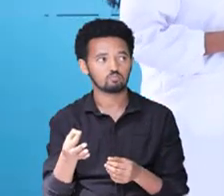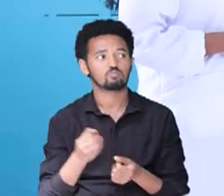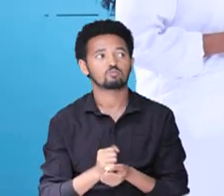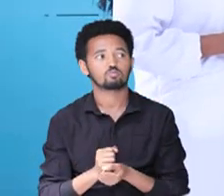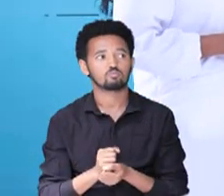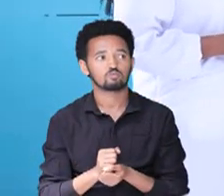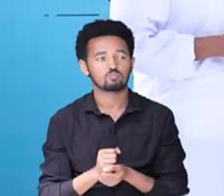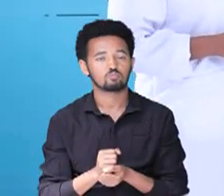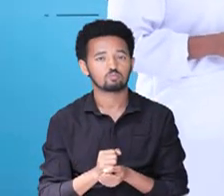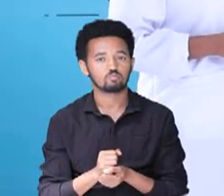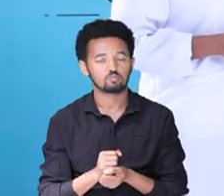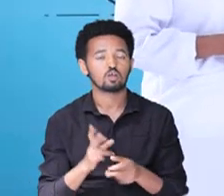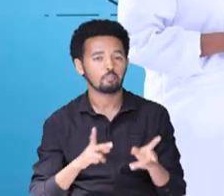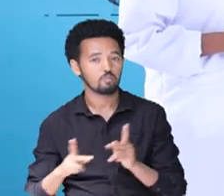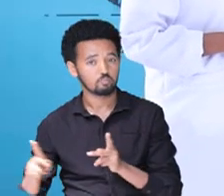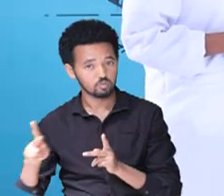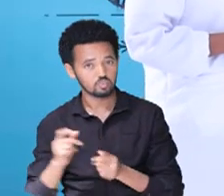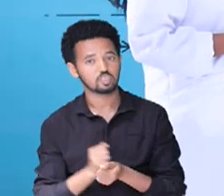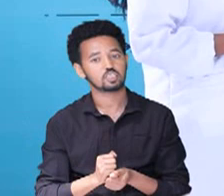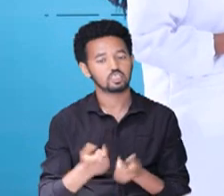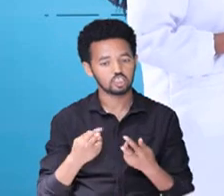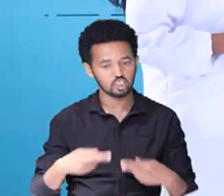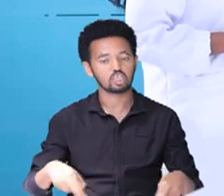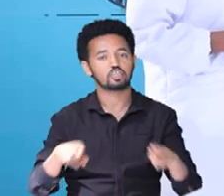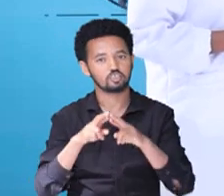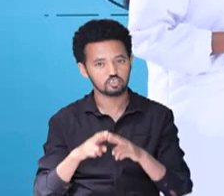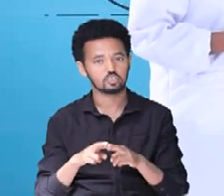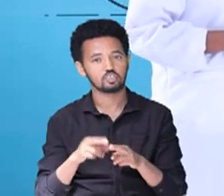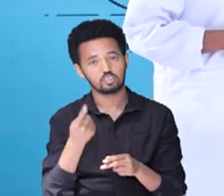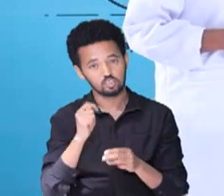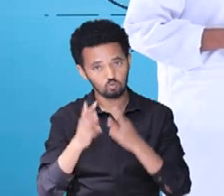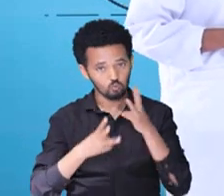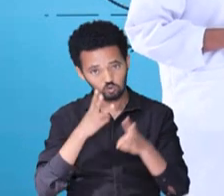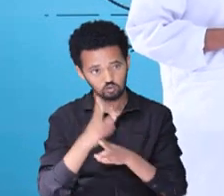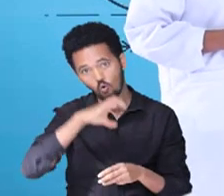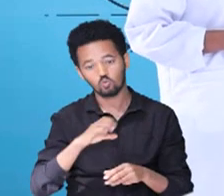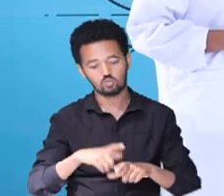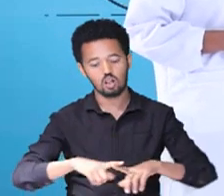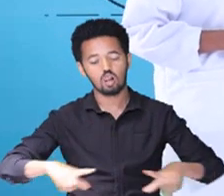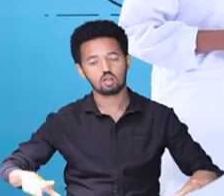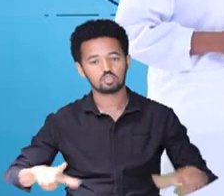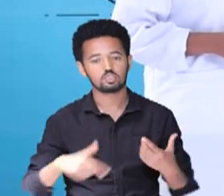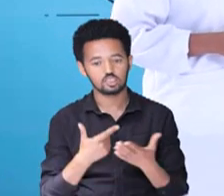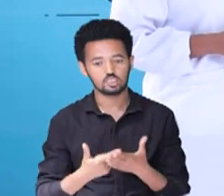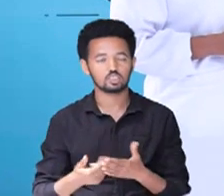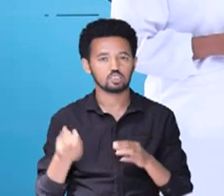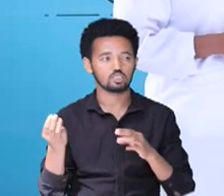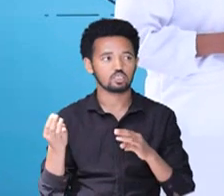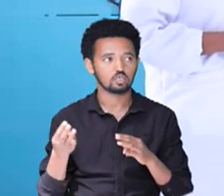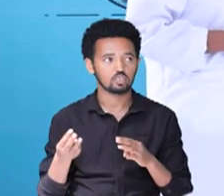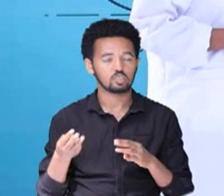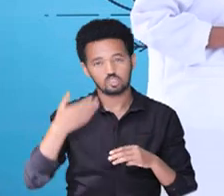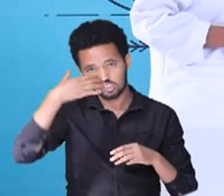third sparsely populated region of the world is the hot wetland, because in the region the rainfall is very